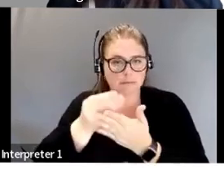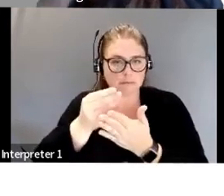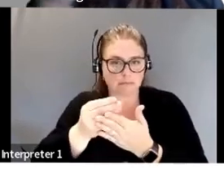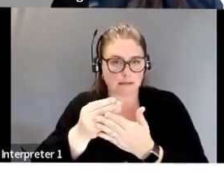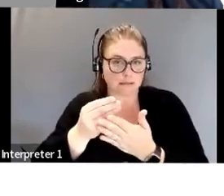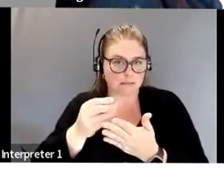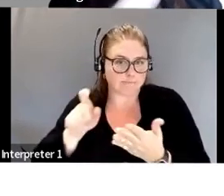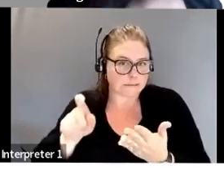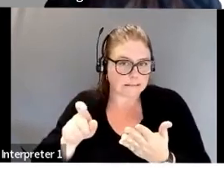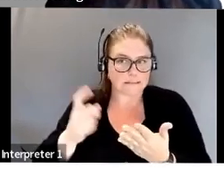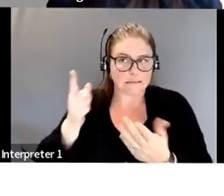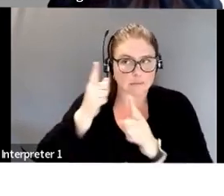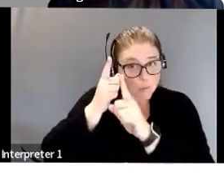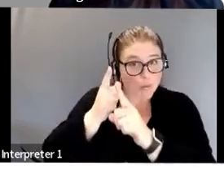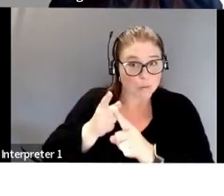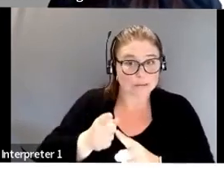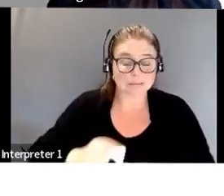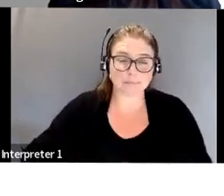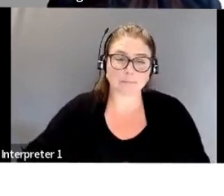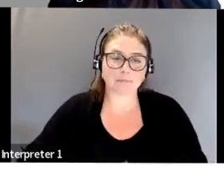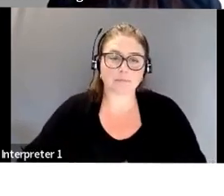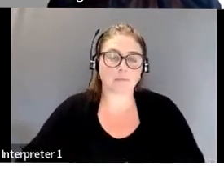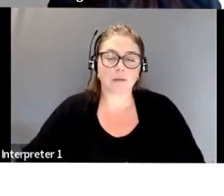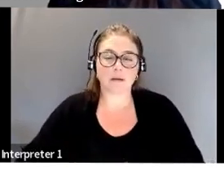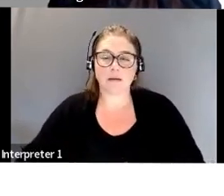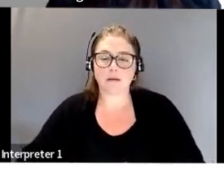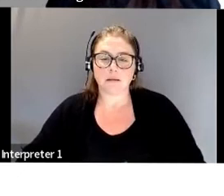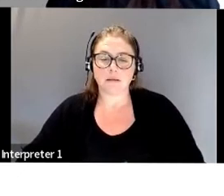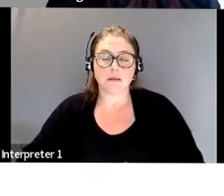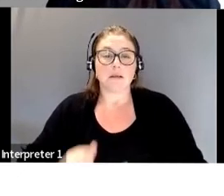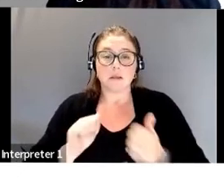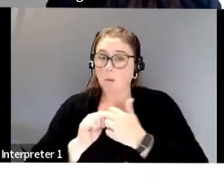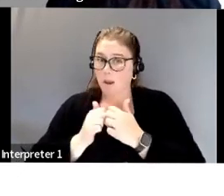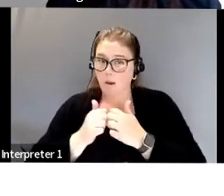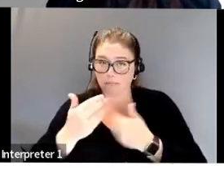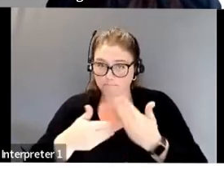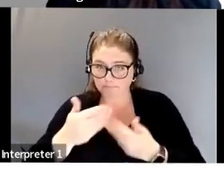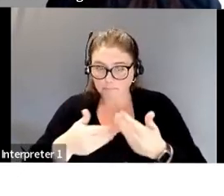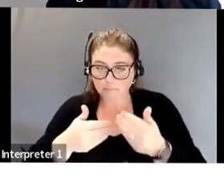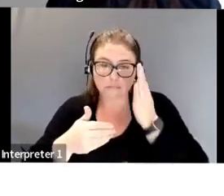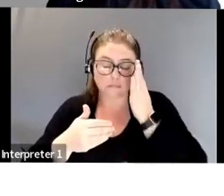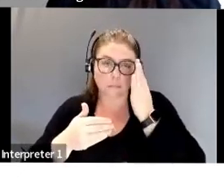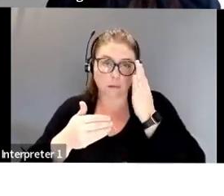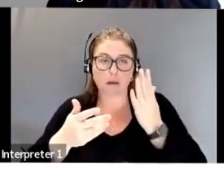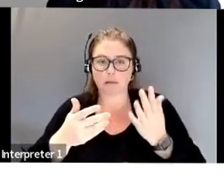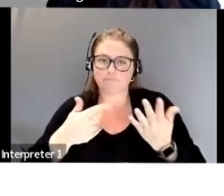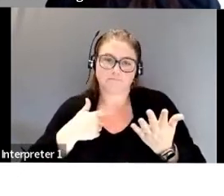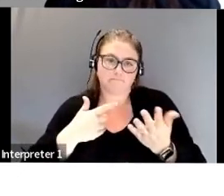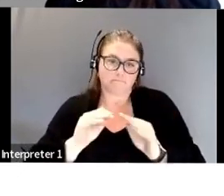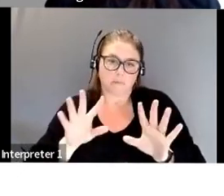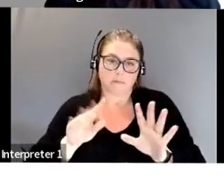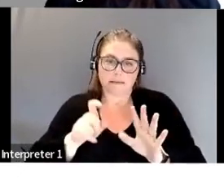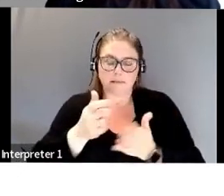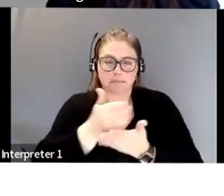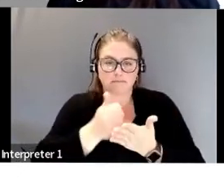Perfect. Okay, so in order to do all of this, Pocketed does require a little bit of information from your end. In terms